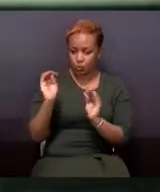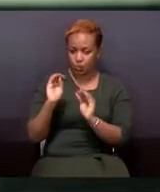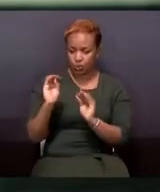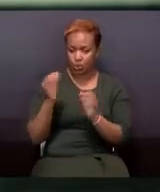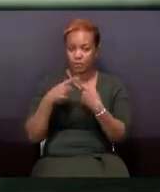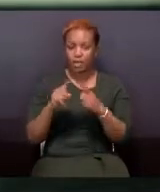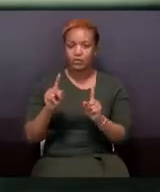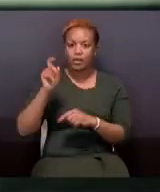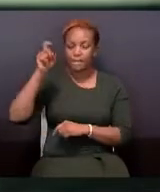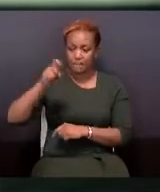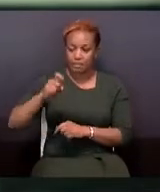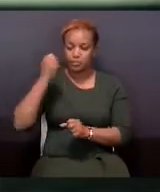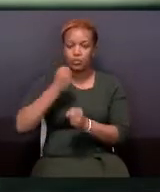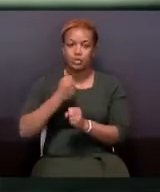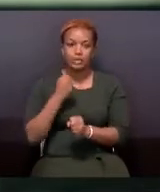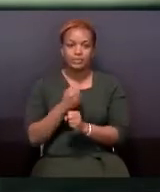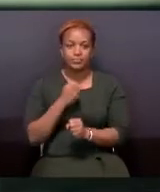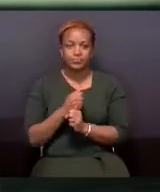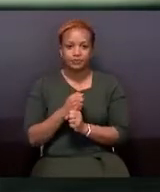we actually must do it.